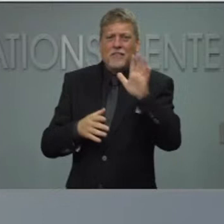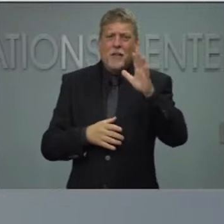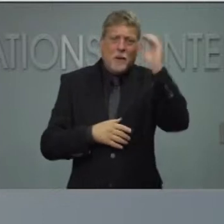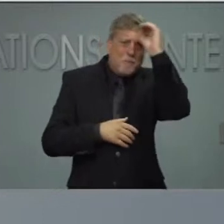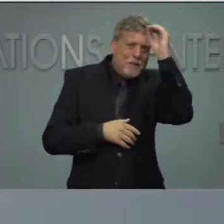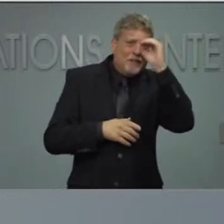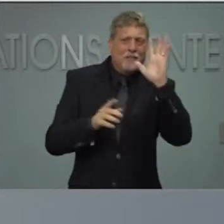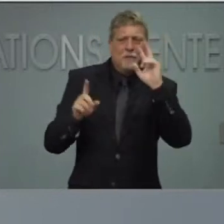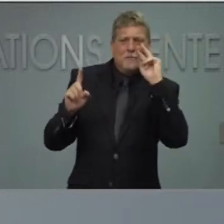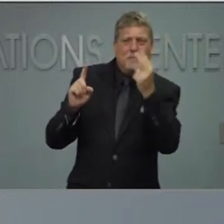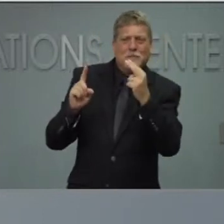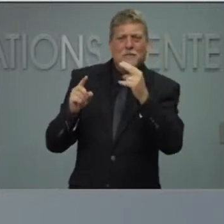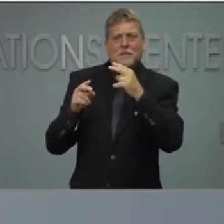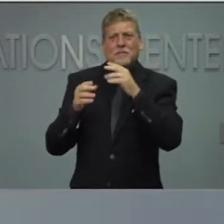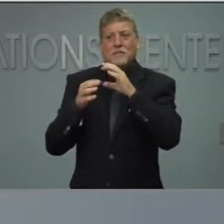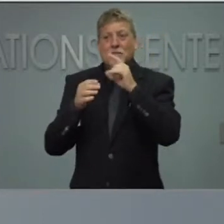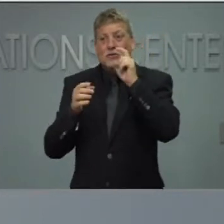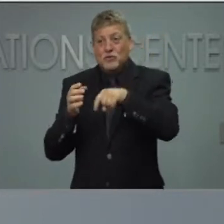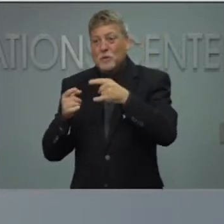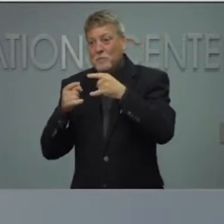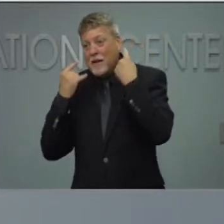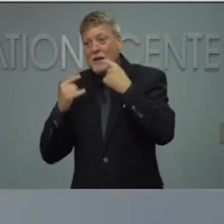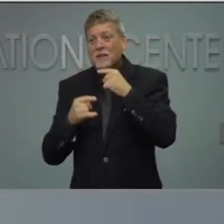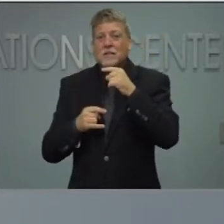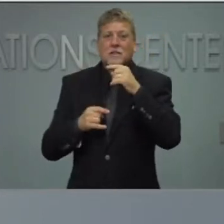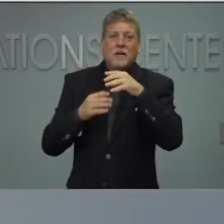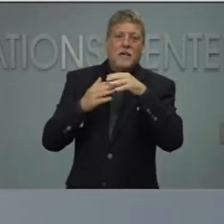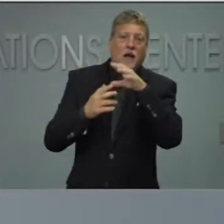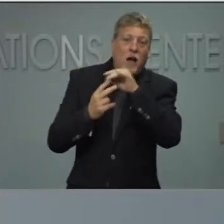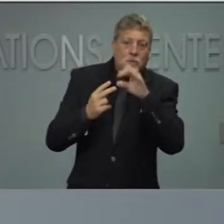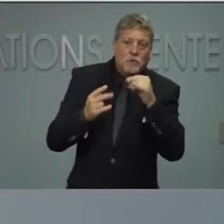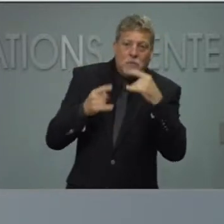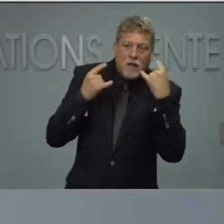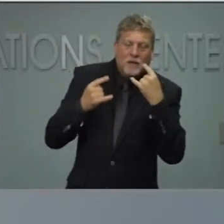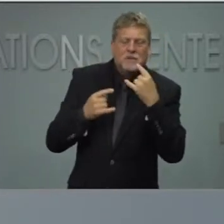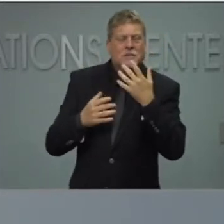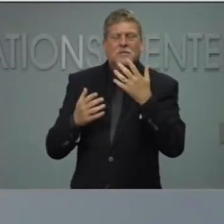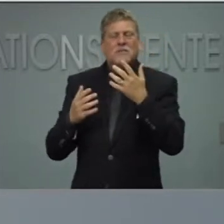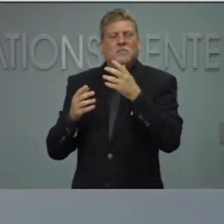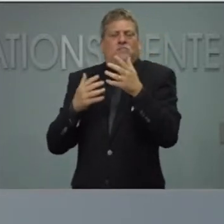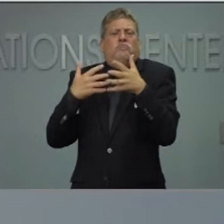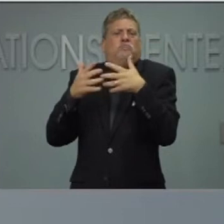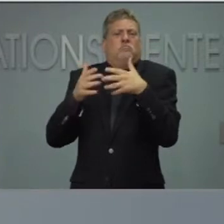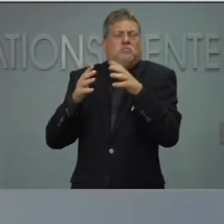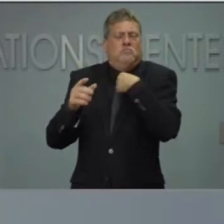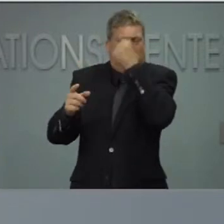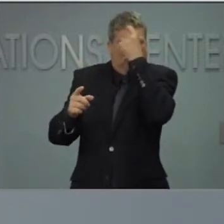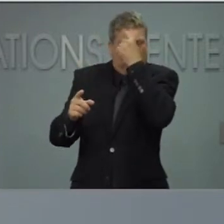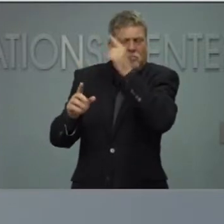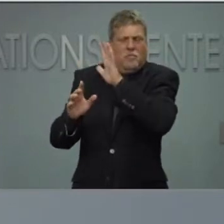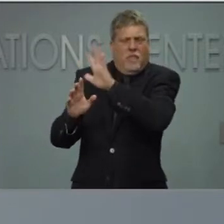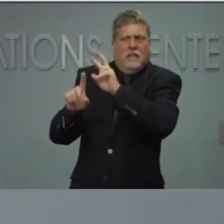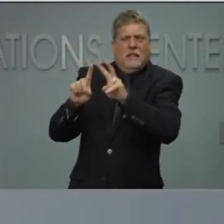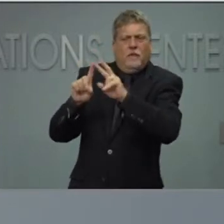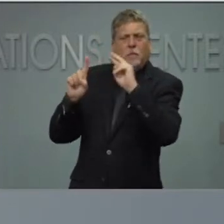other, I respect that love and caring for their students. I would just urge parents